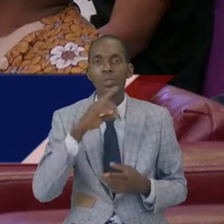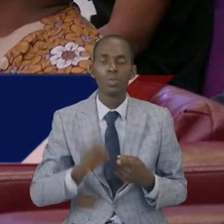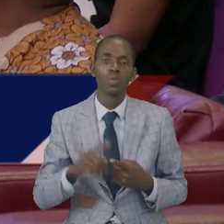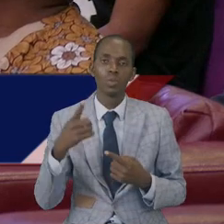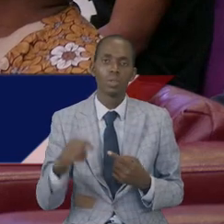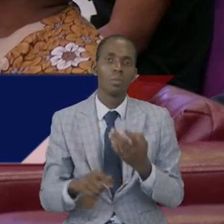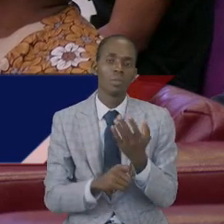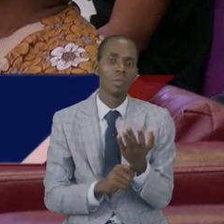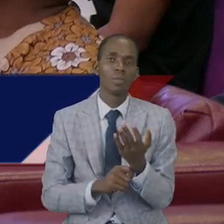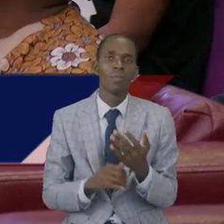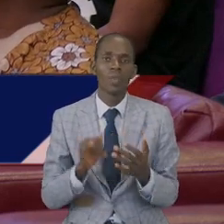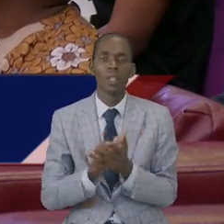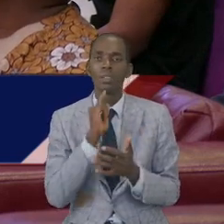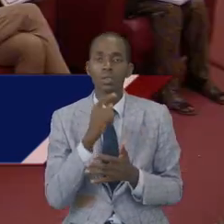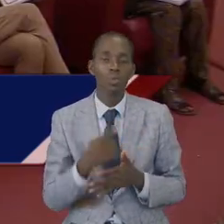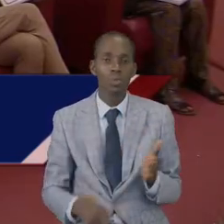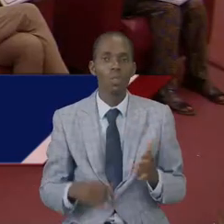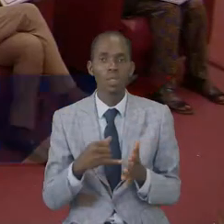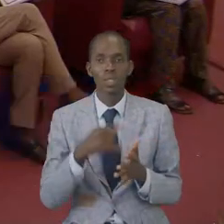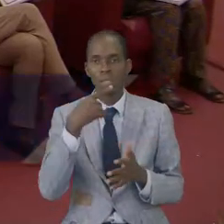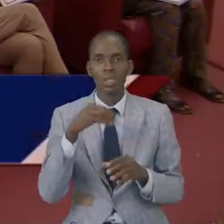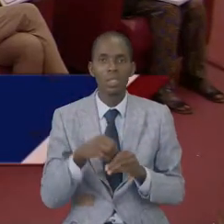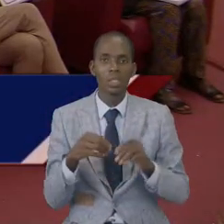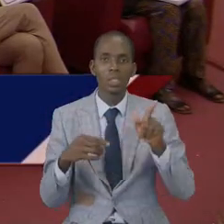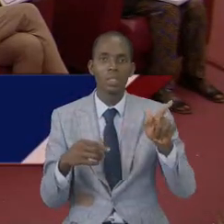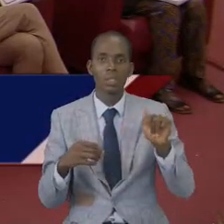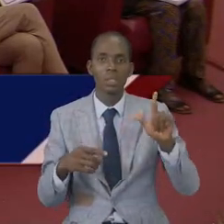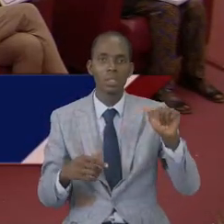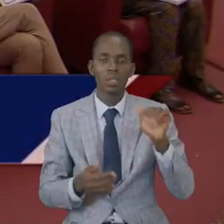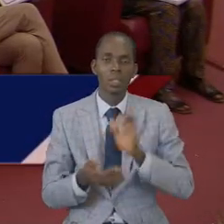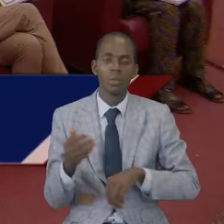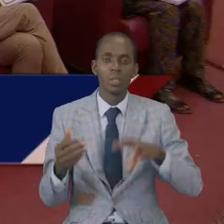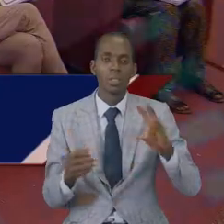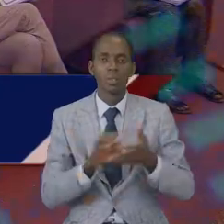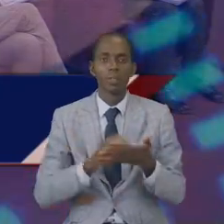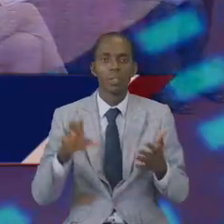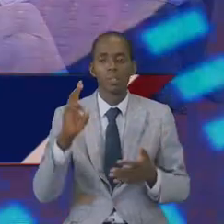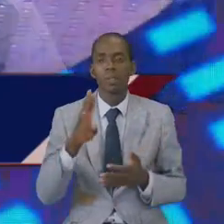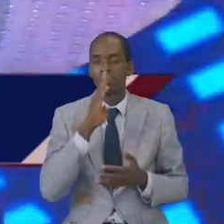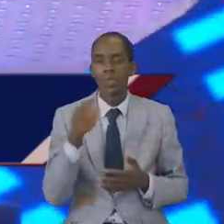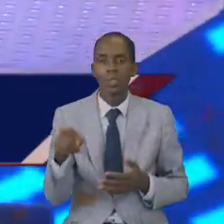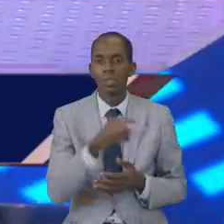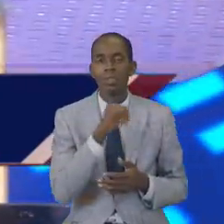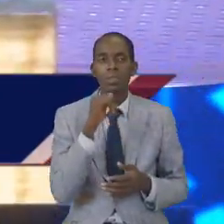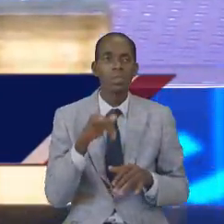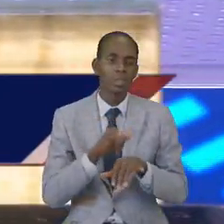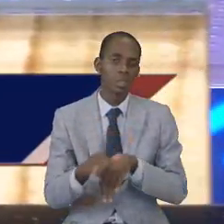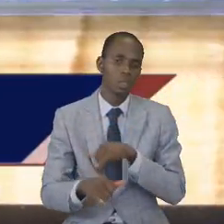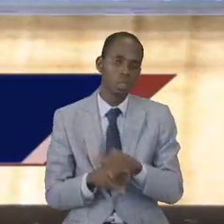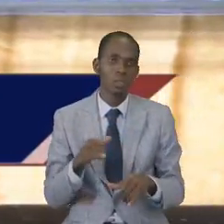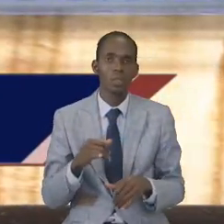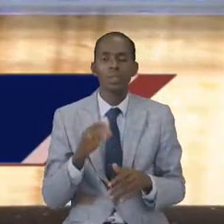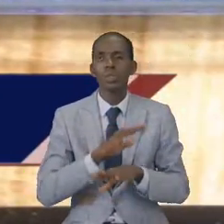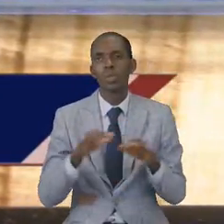the flesh. That's what it says in Galatians chapter 6 verse 7. Be not deceived. Don't say, it will